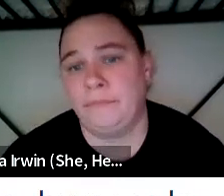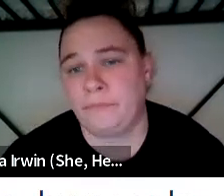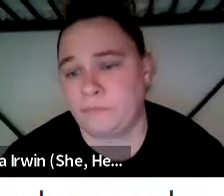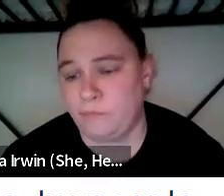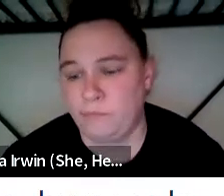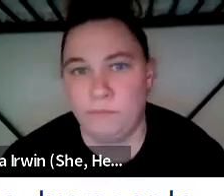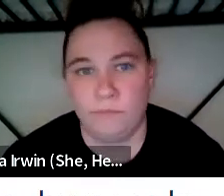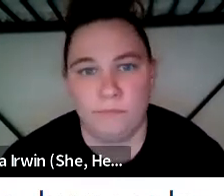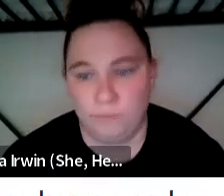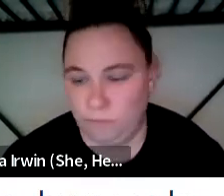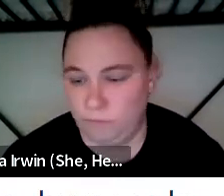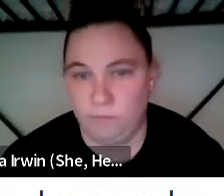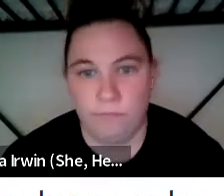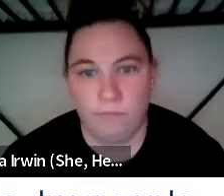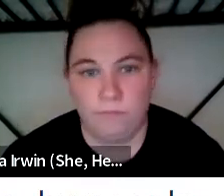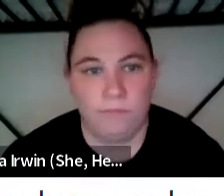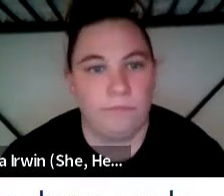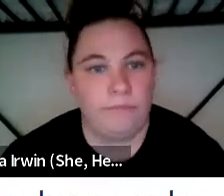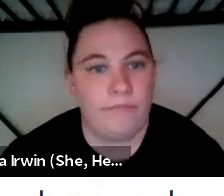Program.